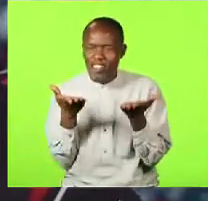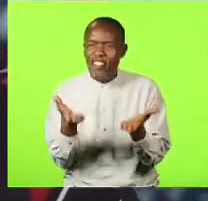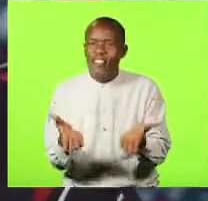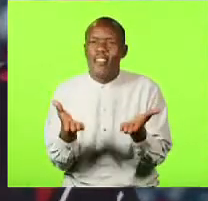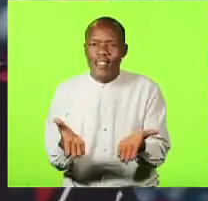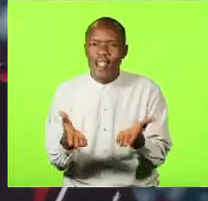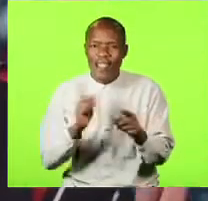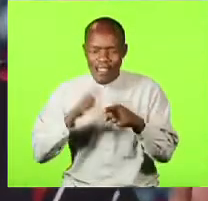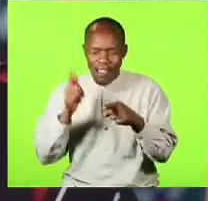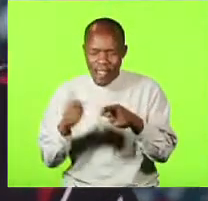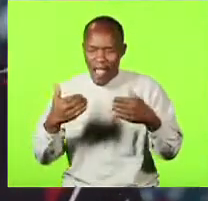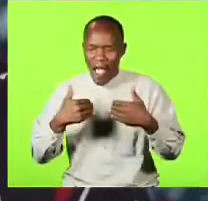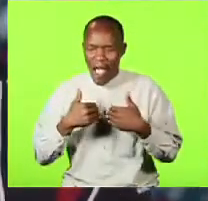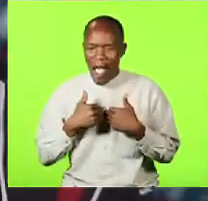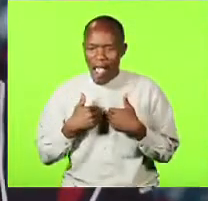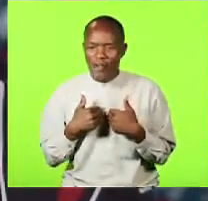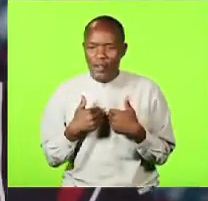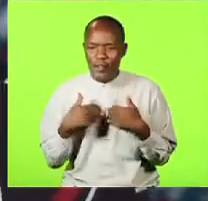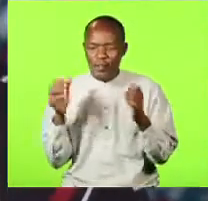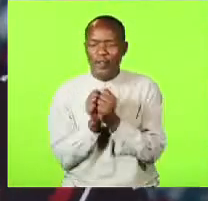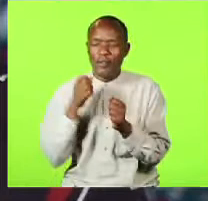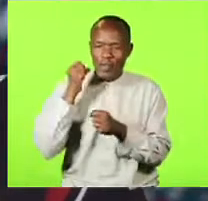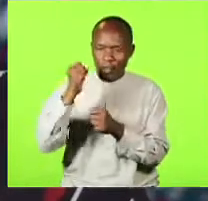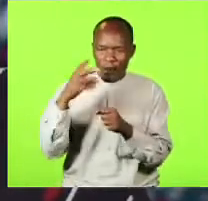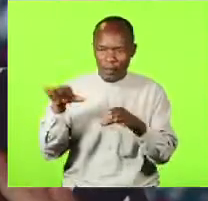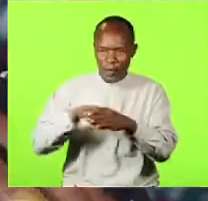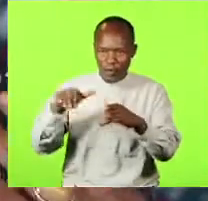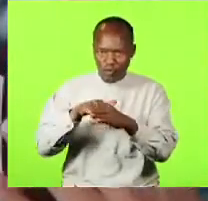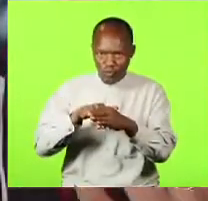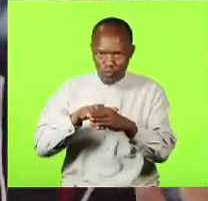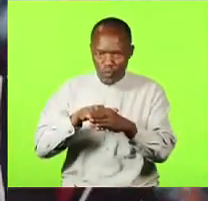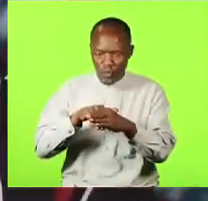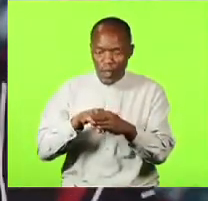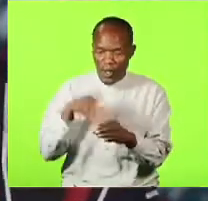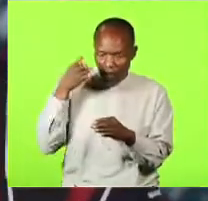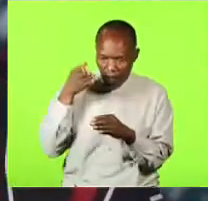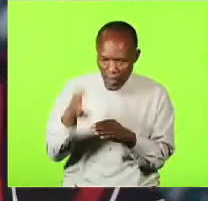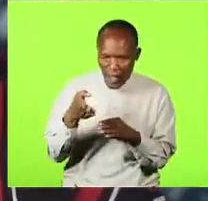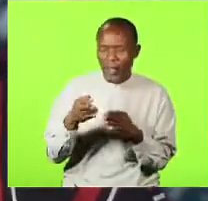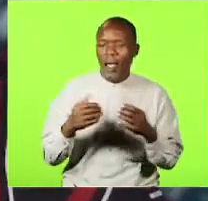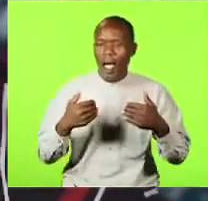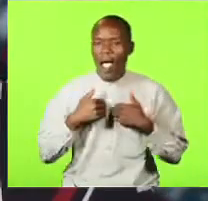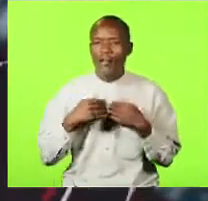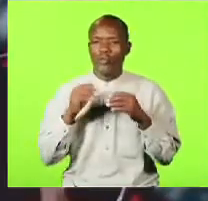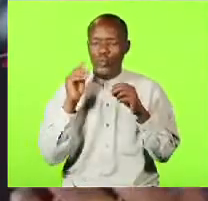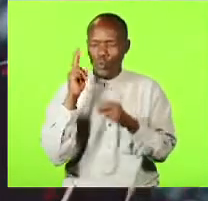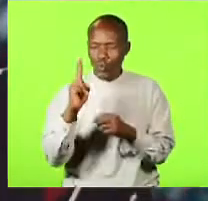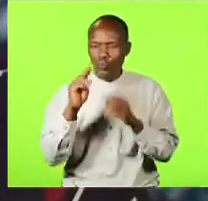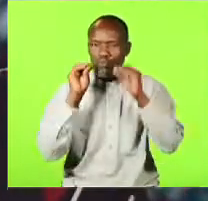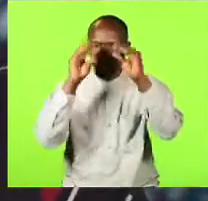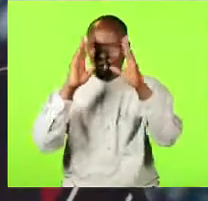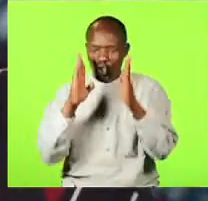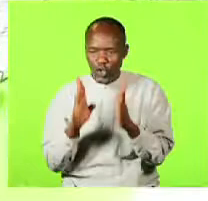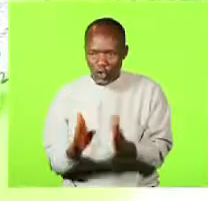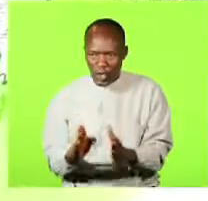kumikucha groups that are that have 15 participants um they are led by two facilitators and they have a